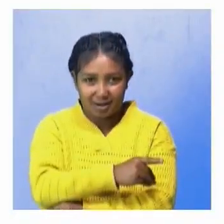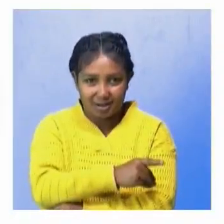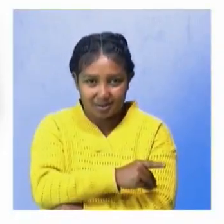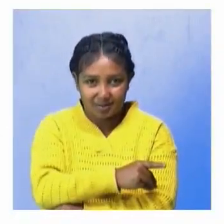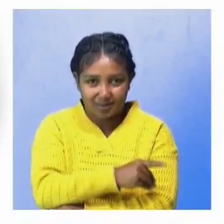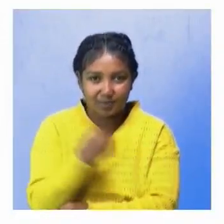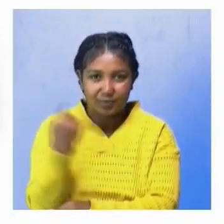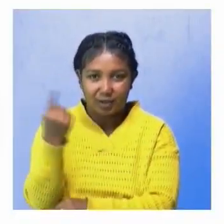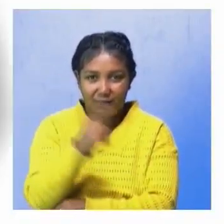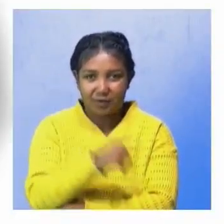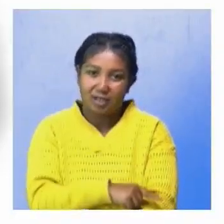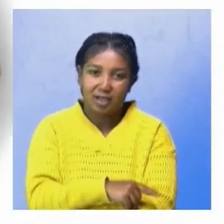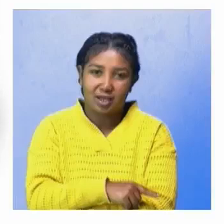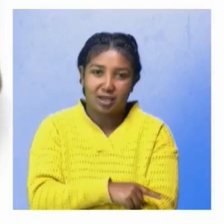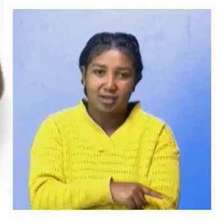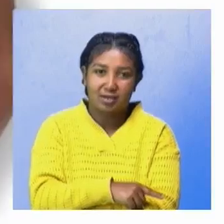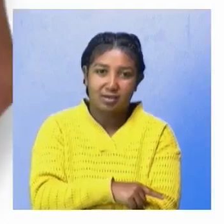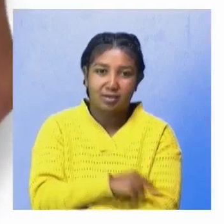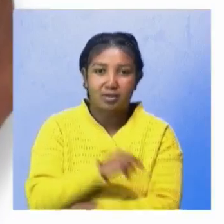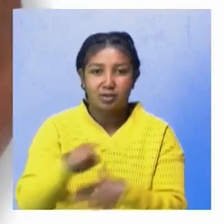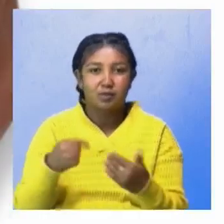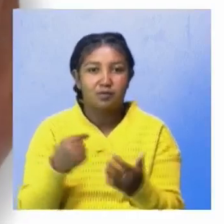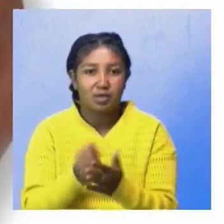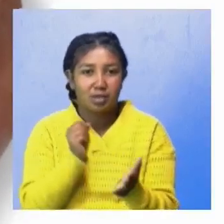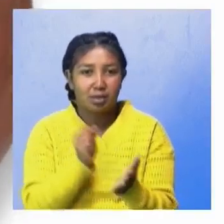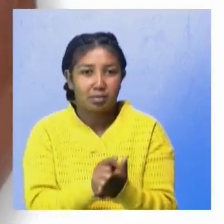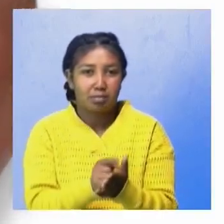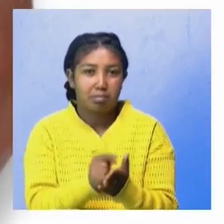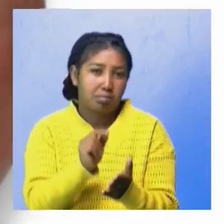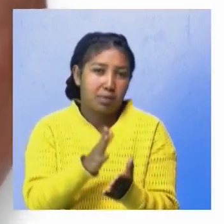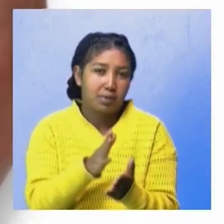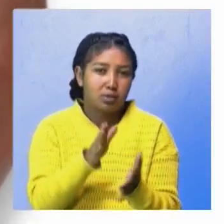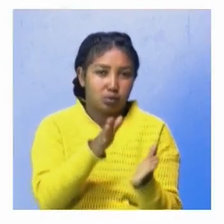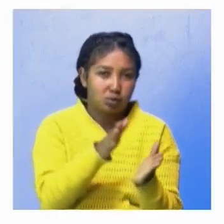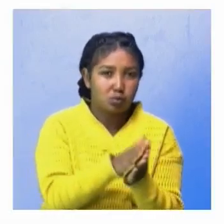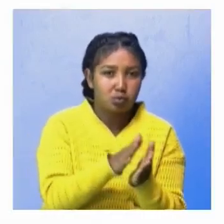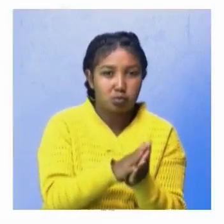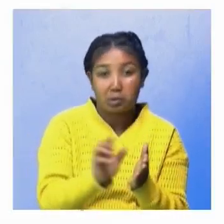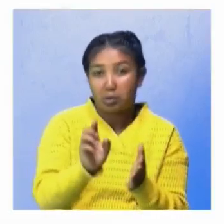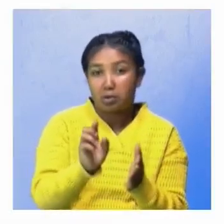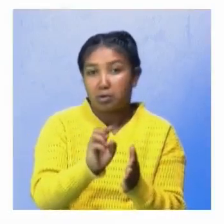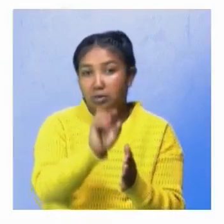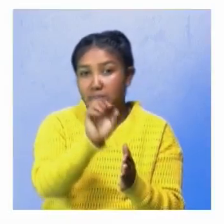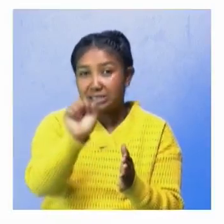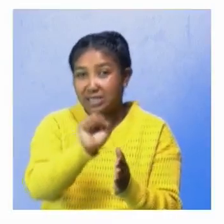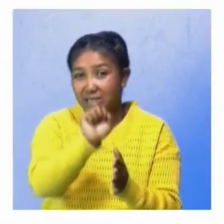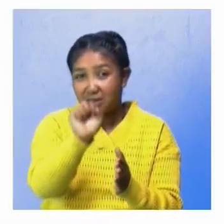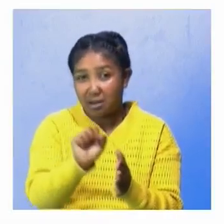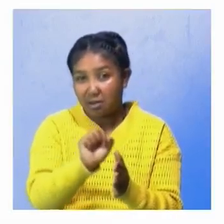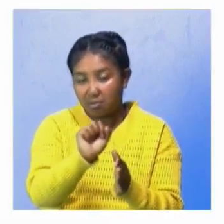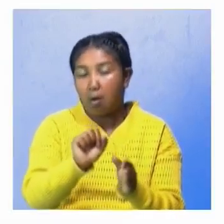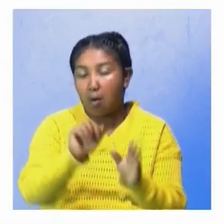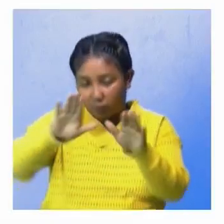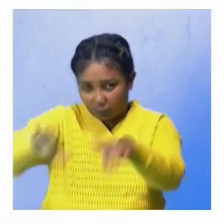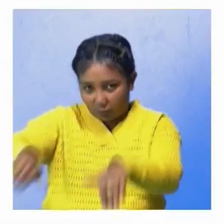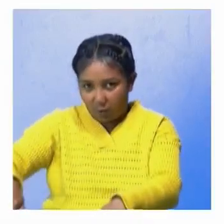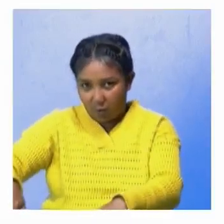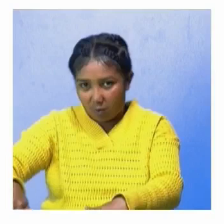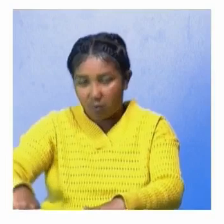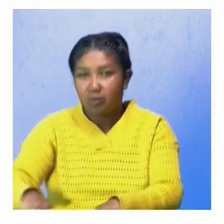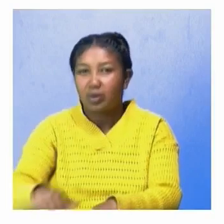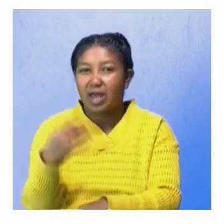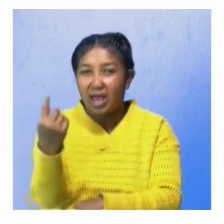every, we can say. So, for example, you are not going to maybe school, maybe weekends, Saturday and Sunday. So we can say